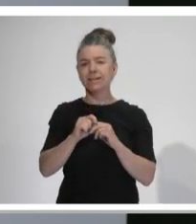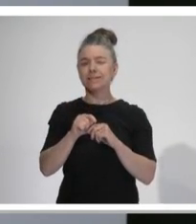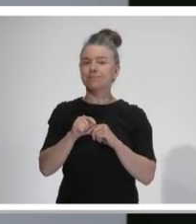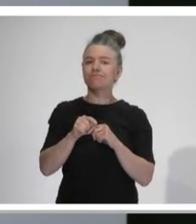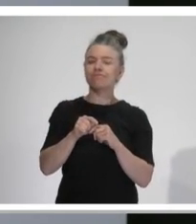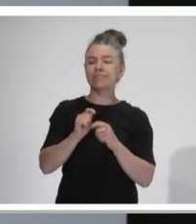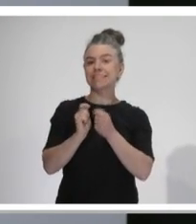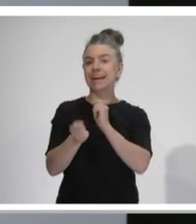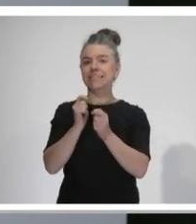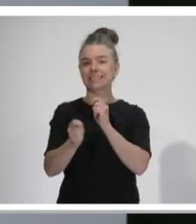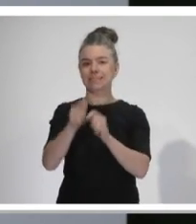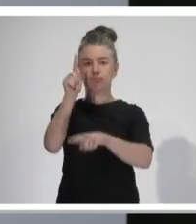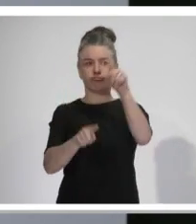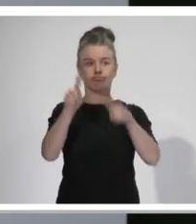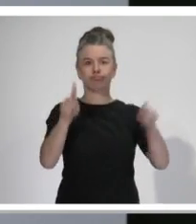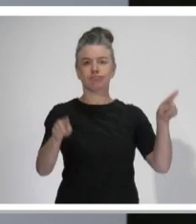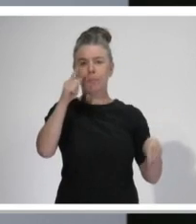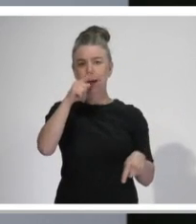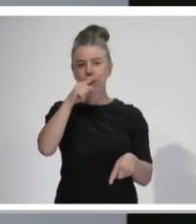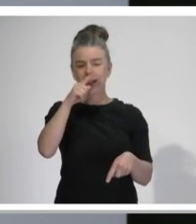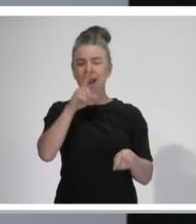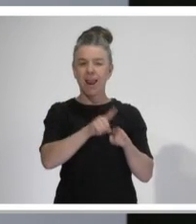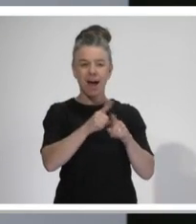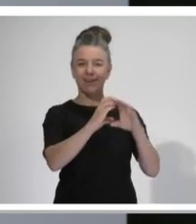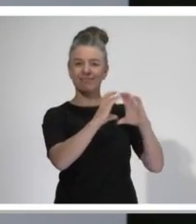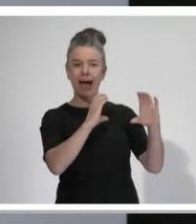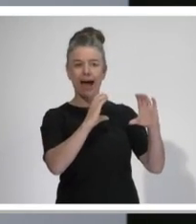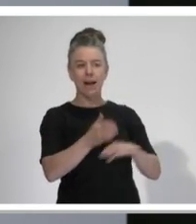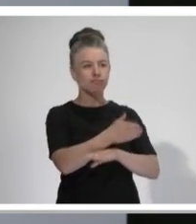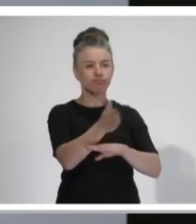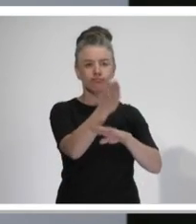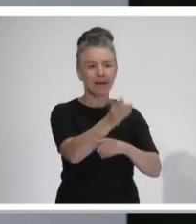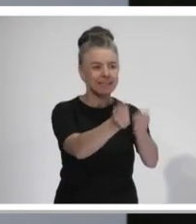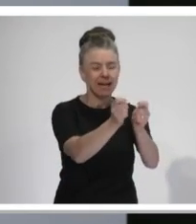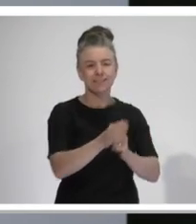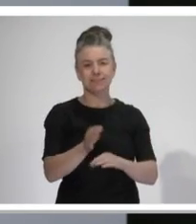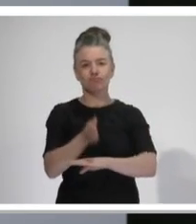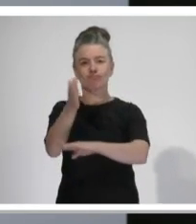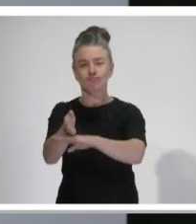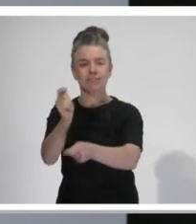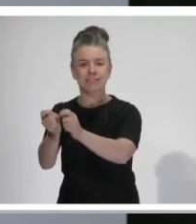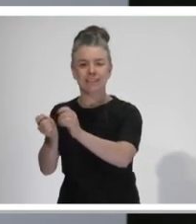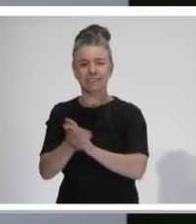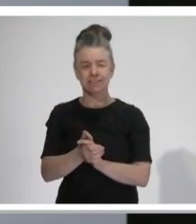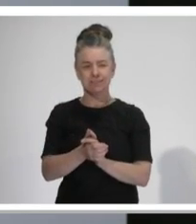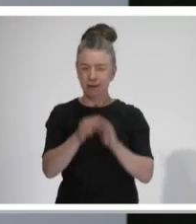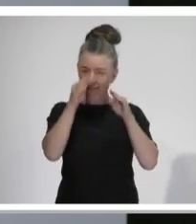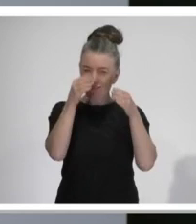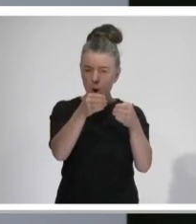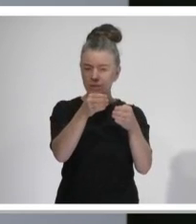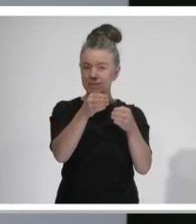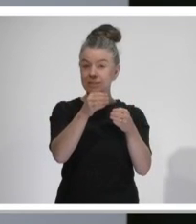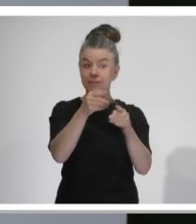through mobile testing clinics. They are also undertaking targeted testing to provide some